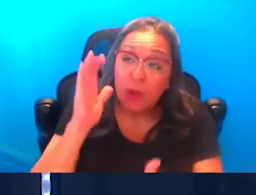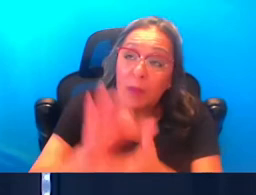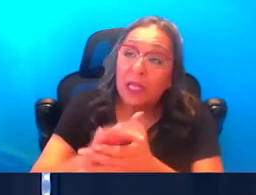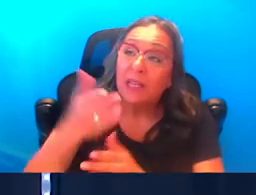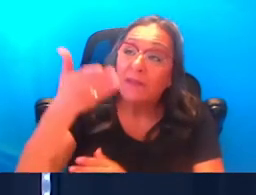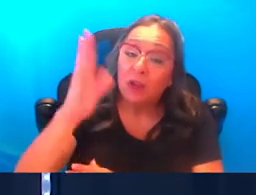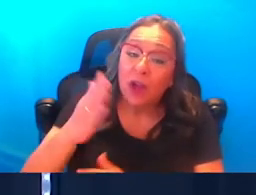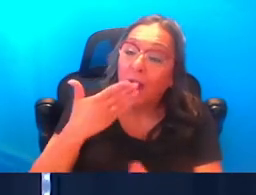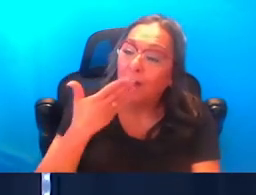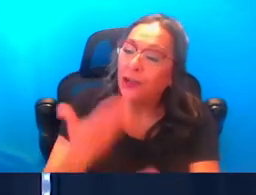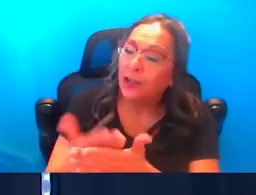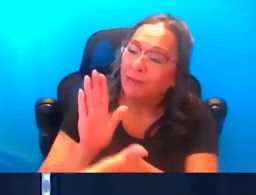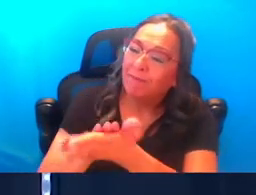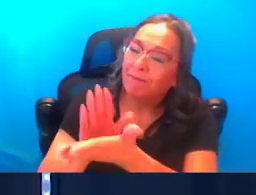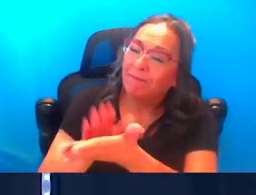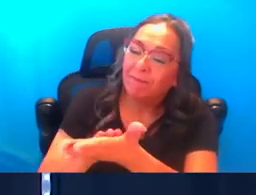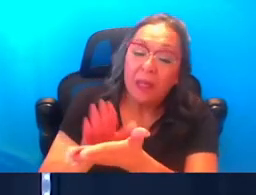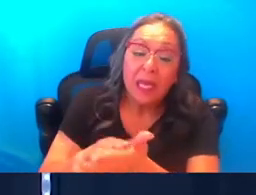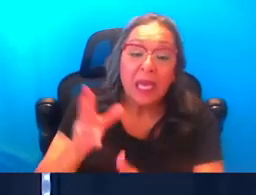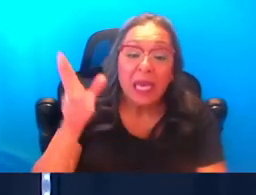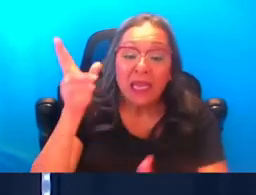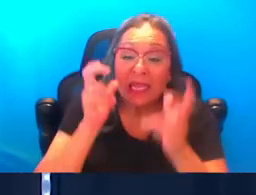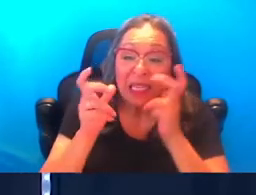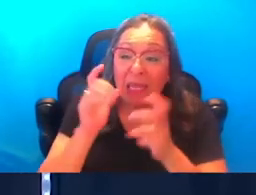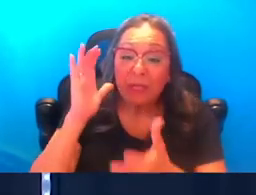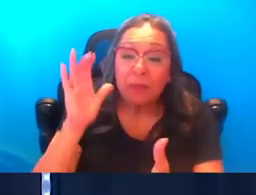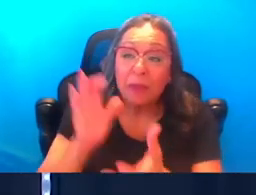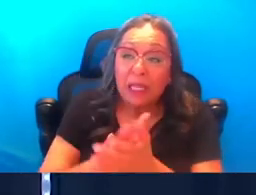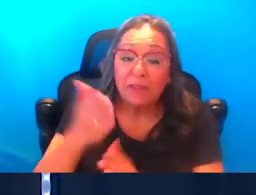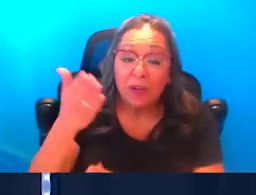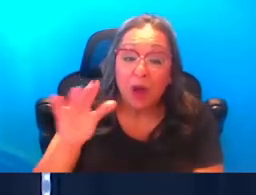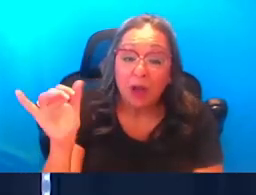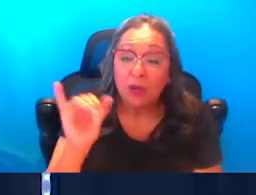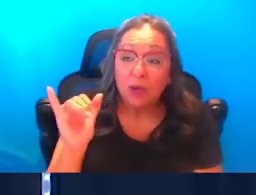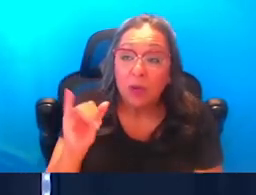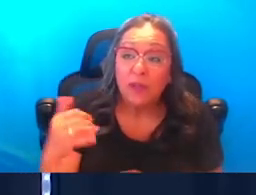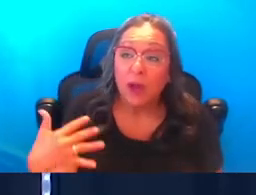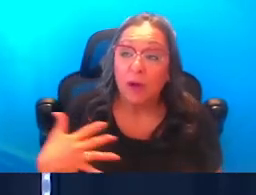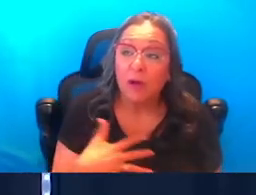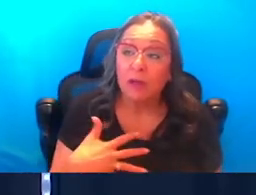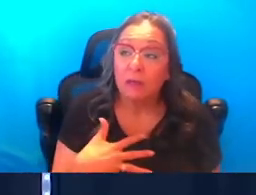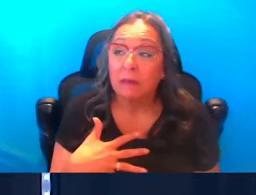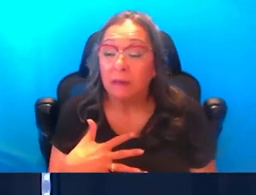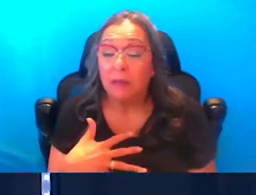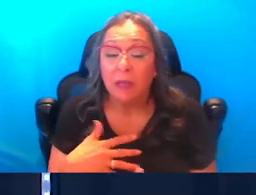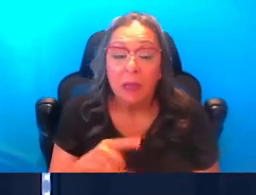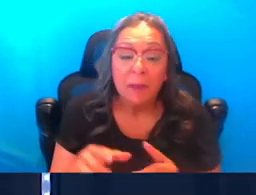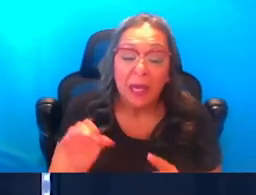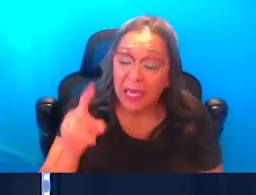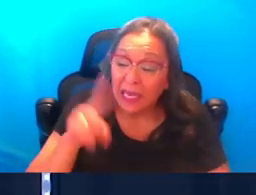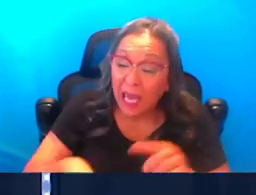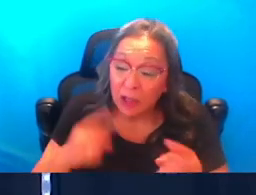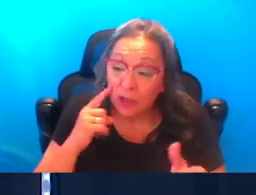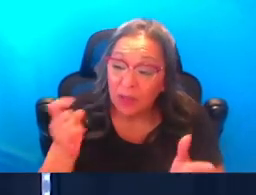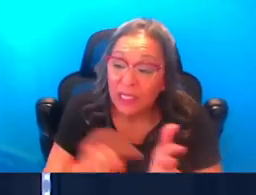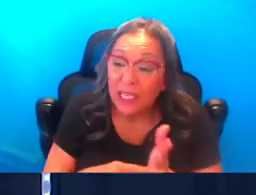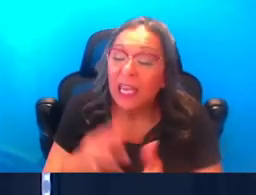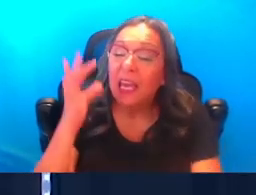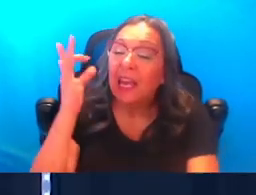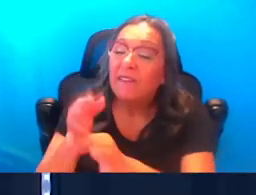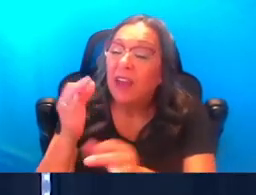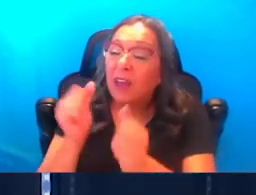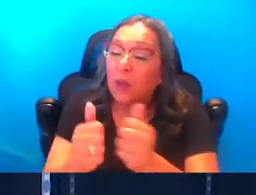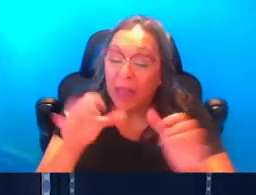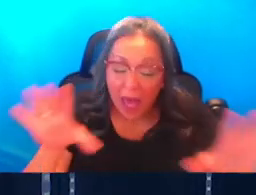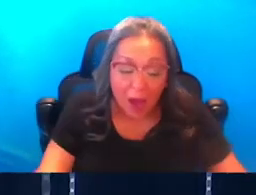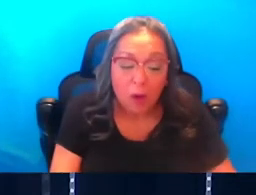for you. Even the demons believe this, and they tremble in terror. How foolish. Can't you see that faith without deeds is